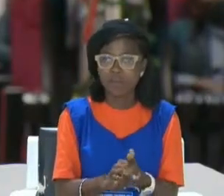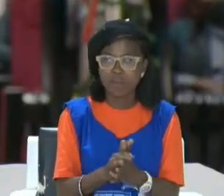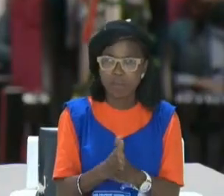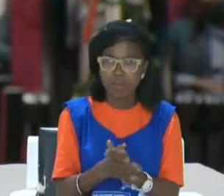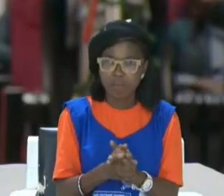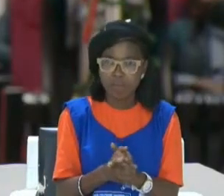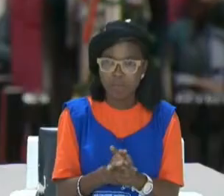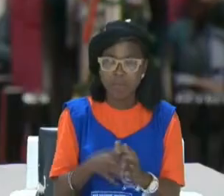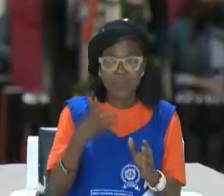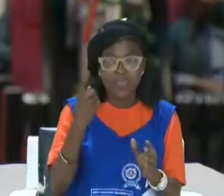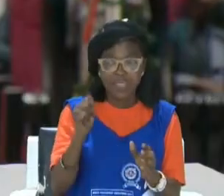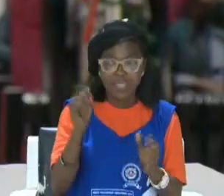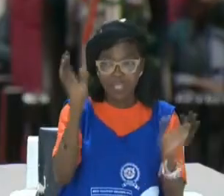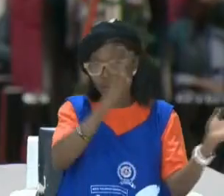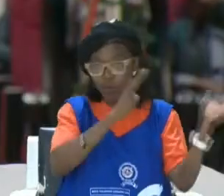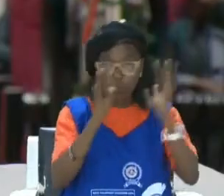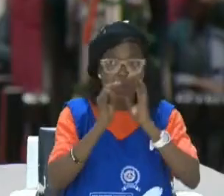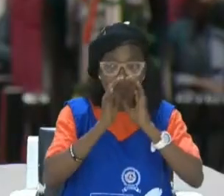the wind blew.